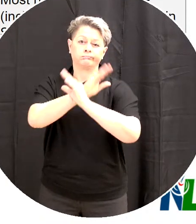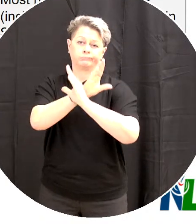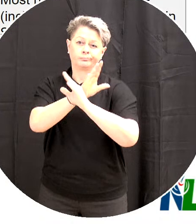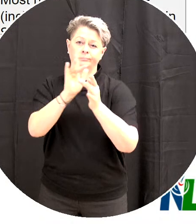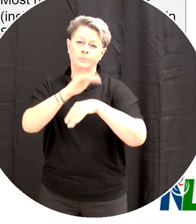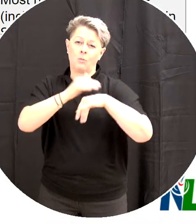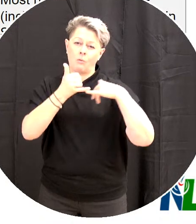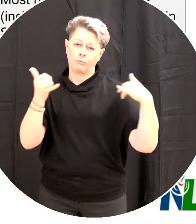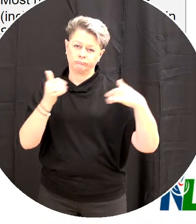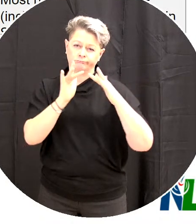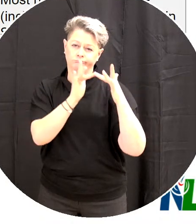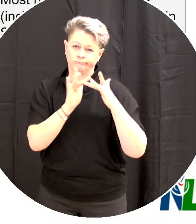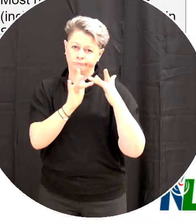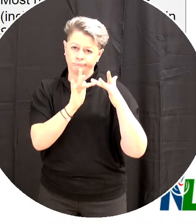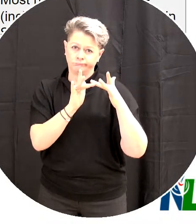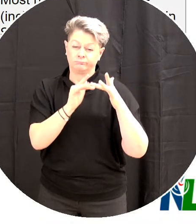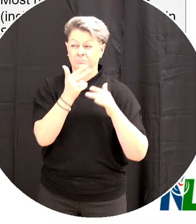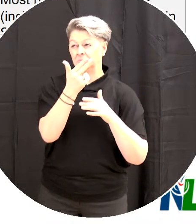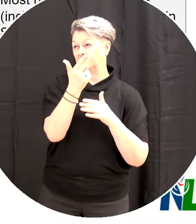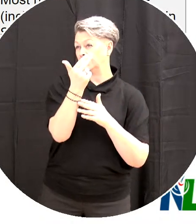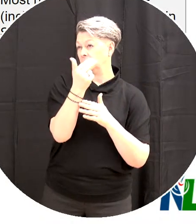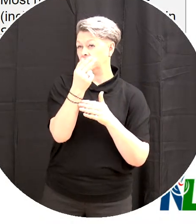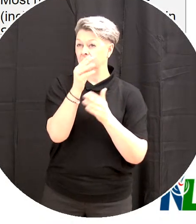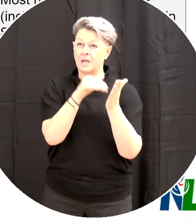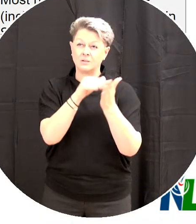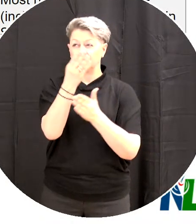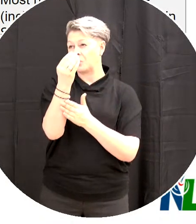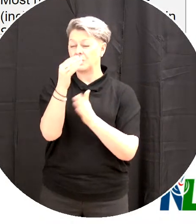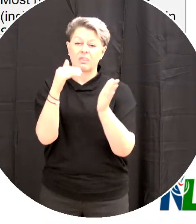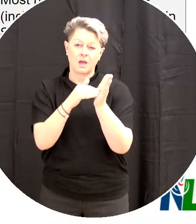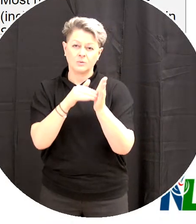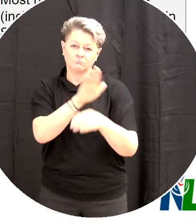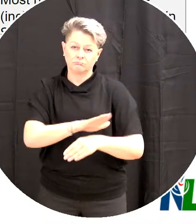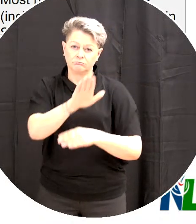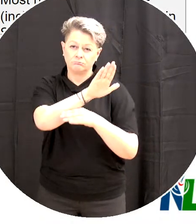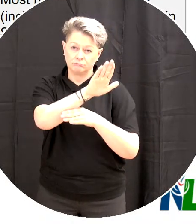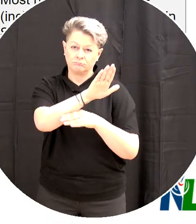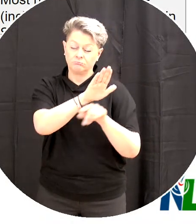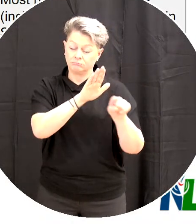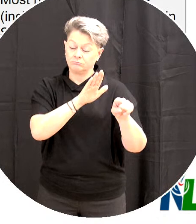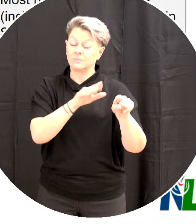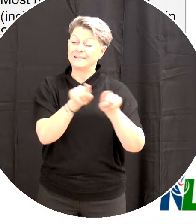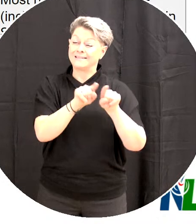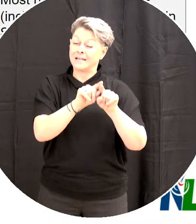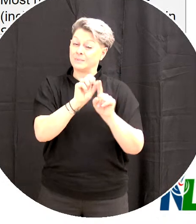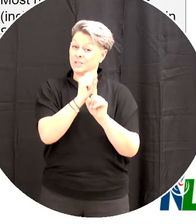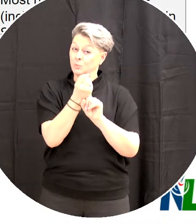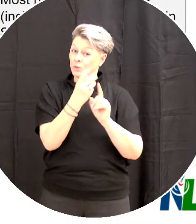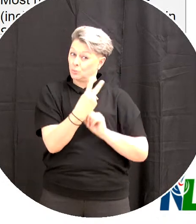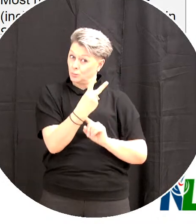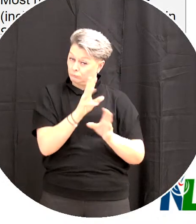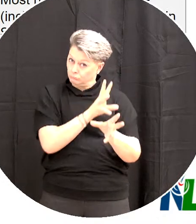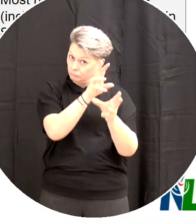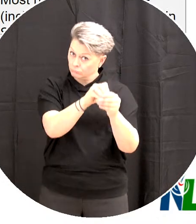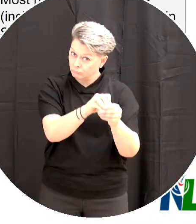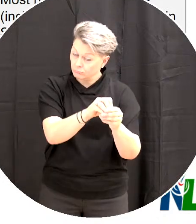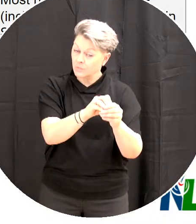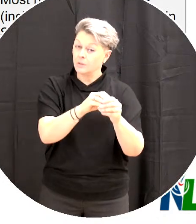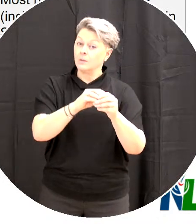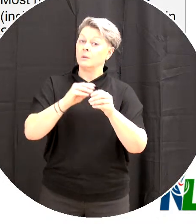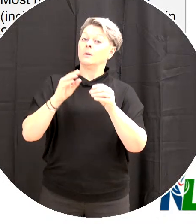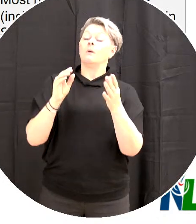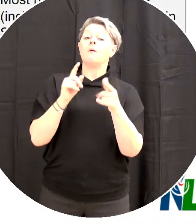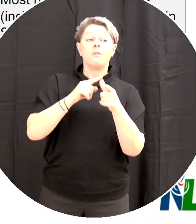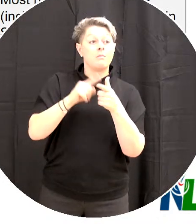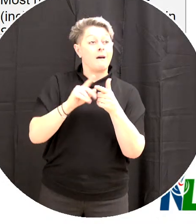some 14,000, including those previously in Scenario 2. On April 14th, the district implemented a